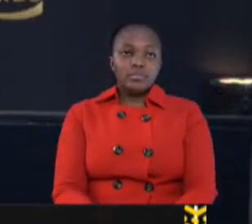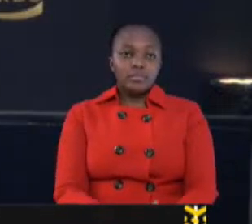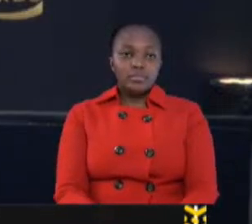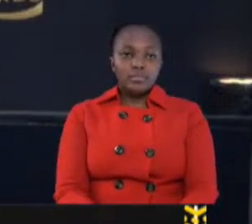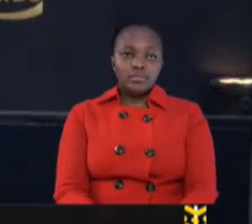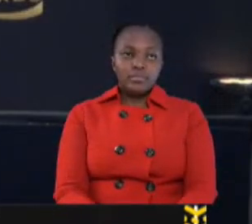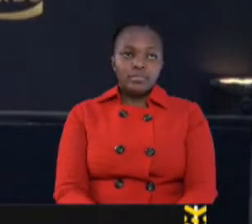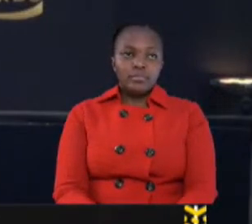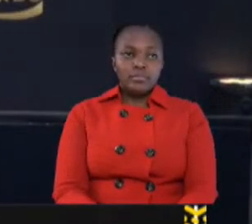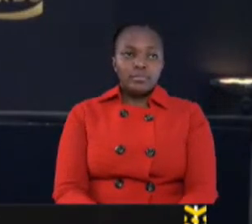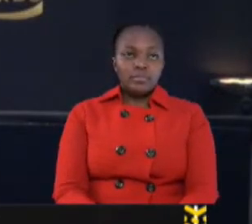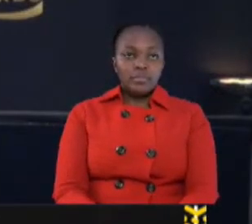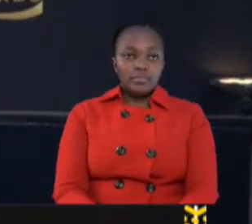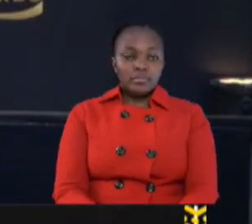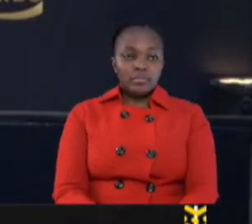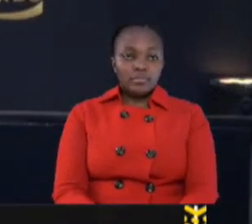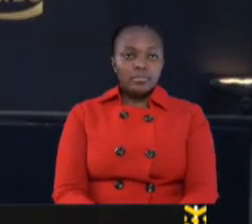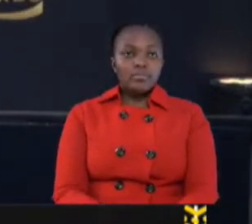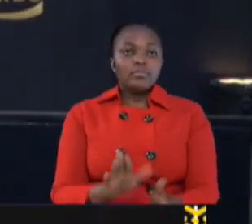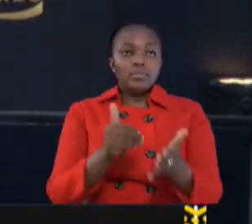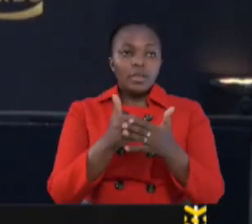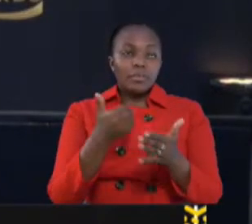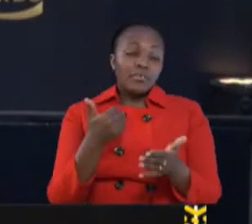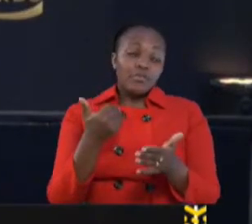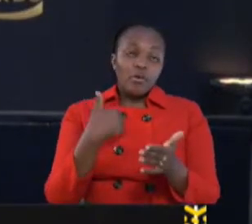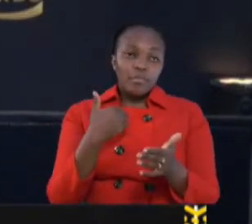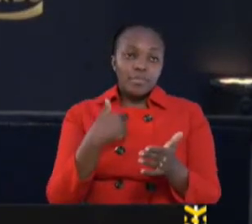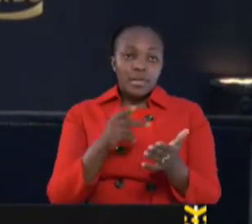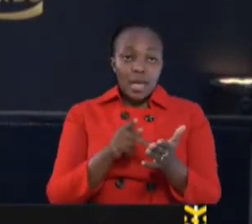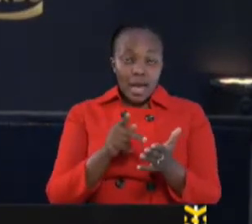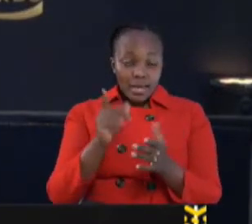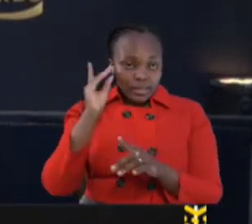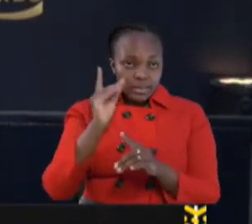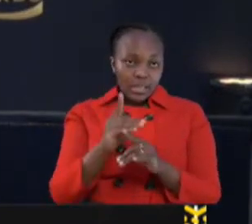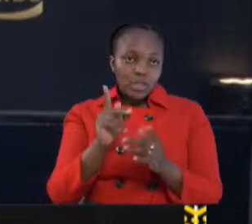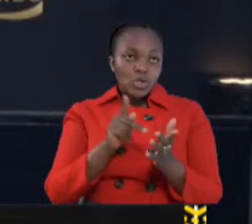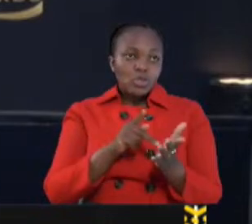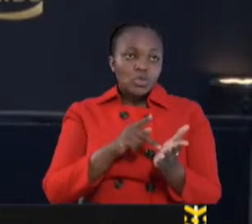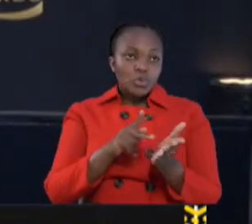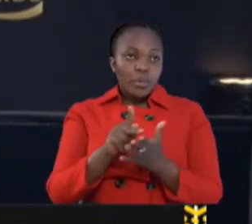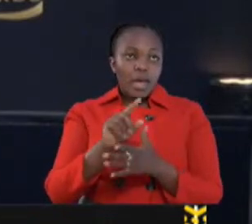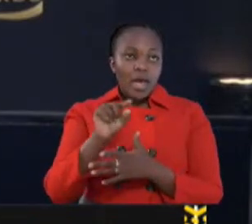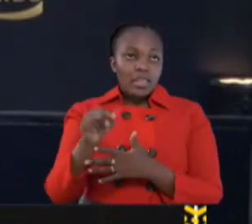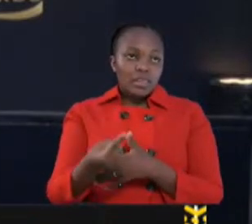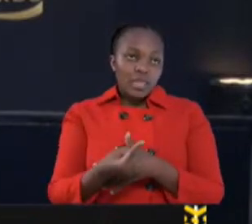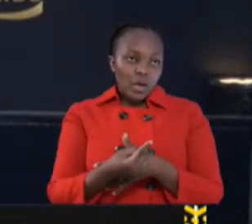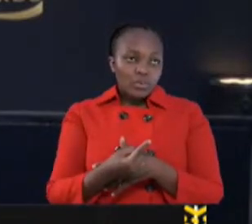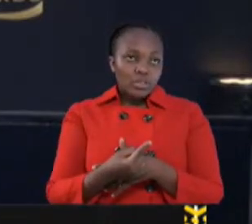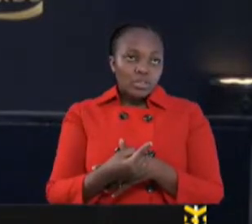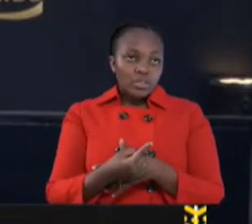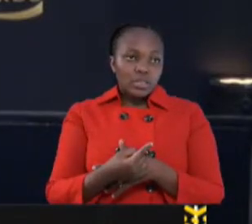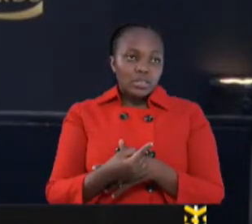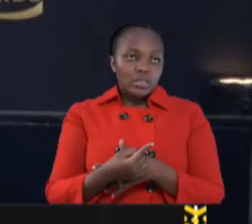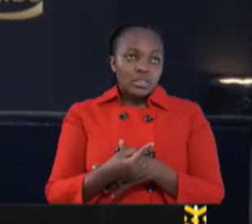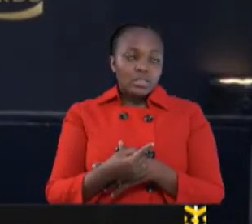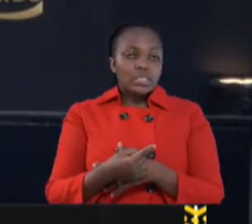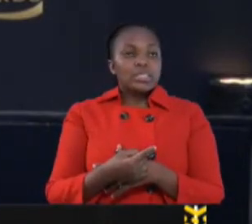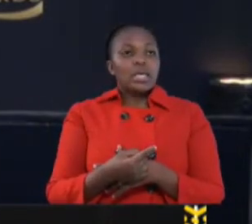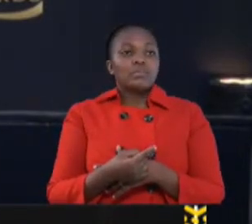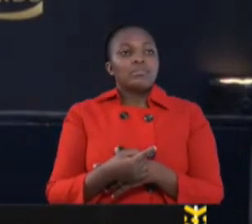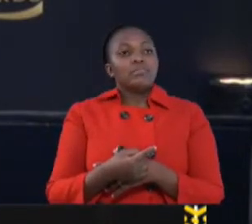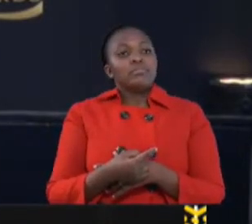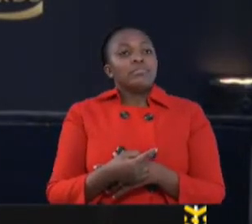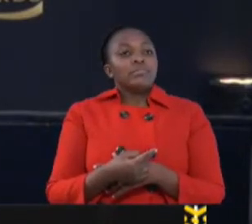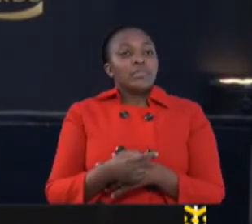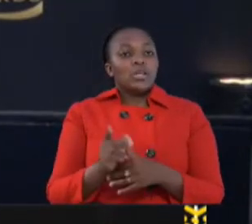whereby everybody, before I bring out money from my pocket, before I bring out 1,000 Kenyan shilling or whatever the cinema price might be here to pay